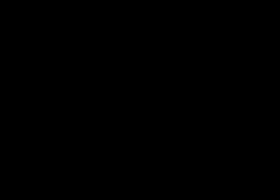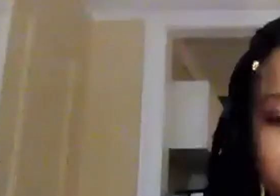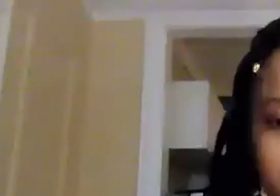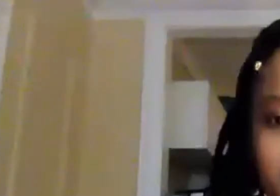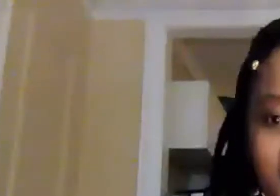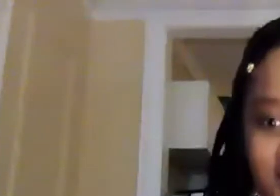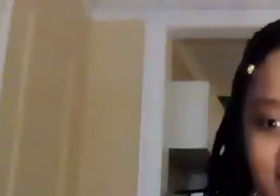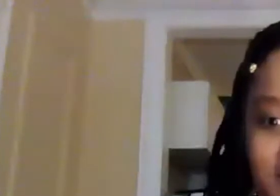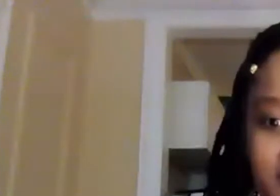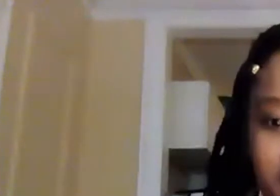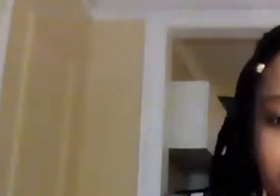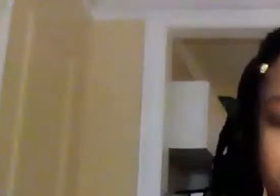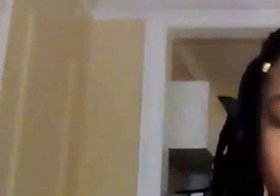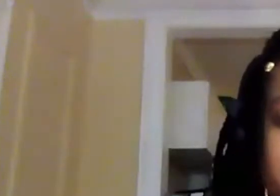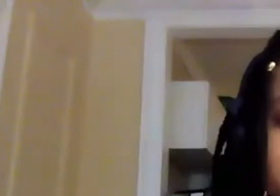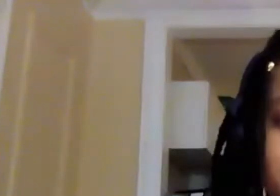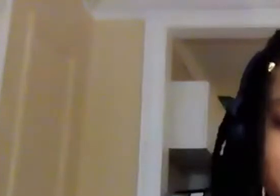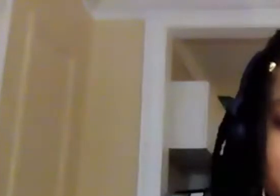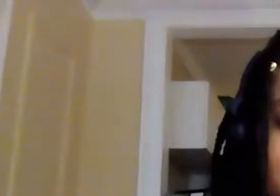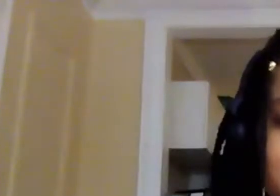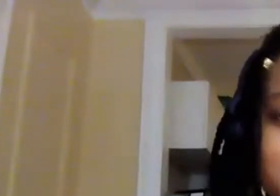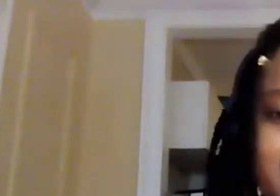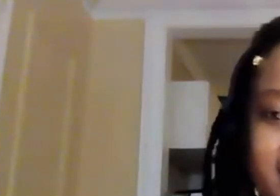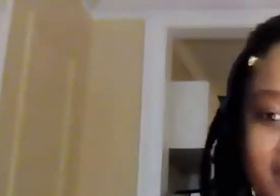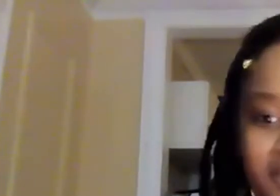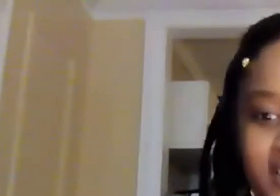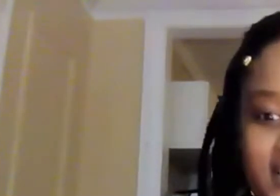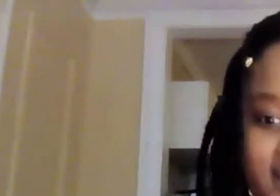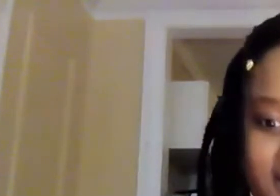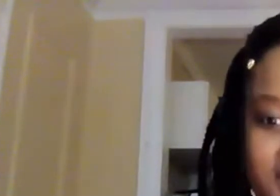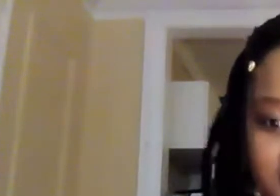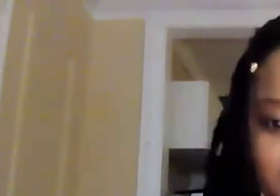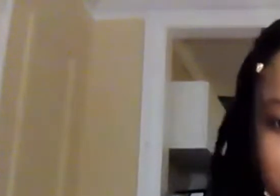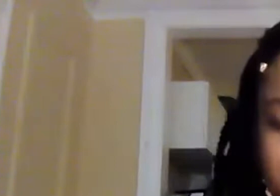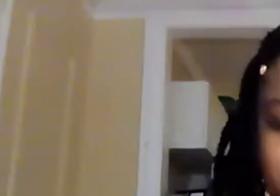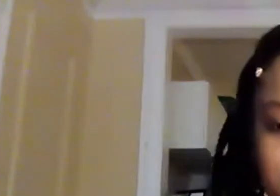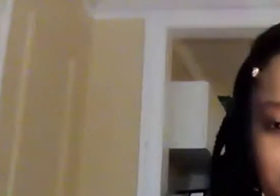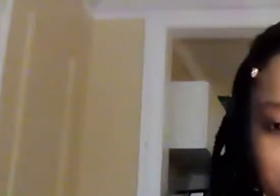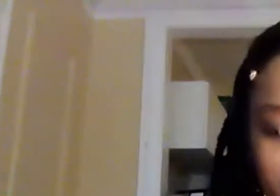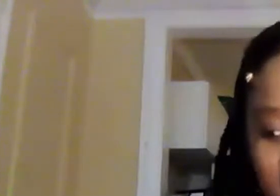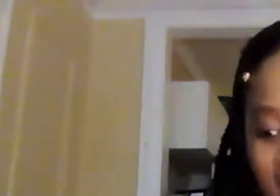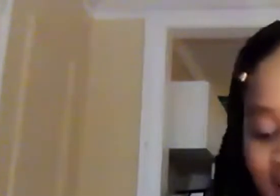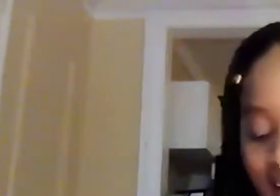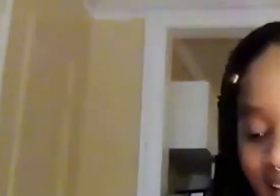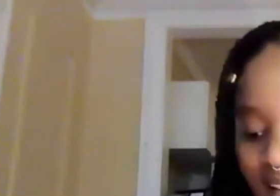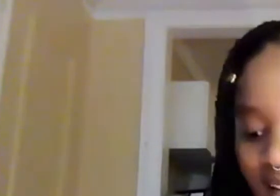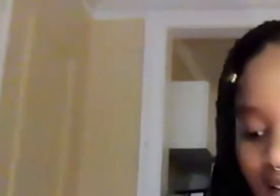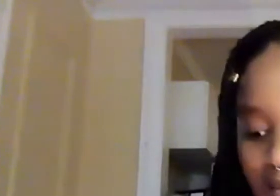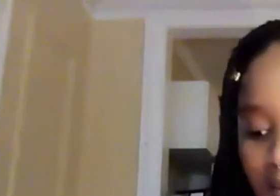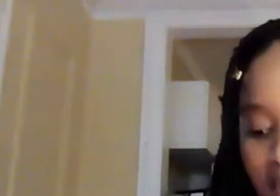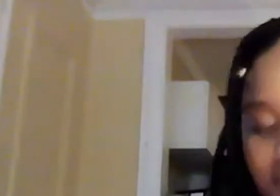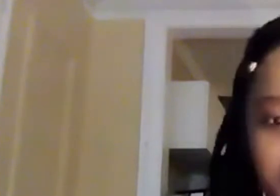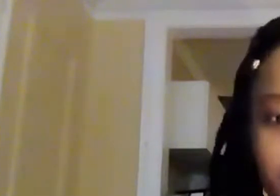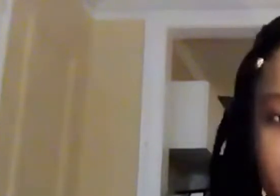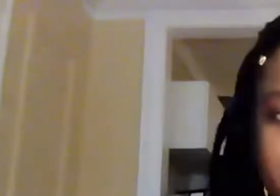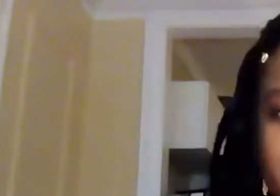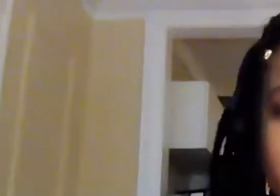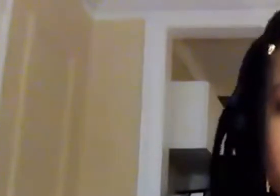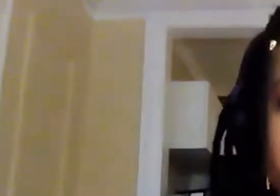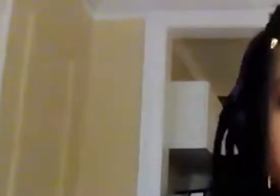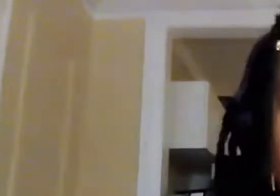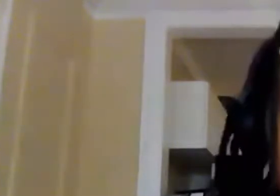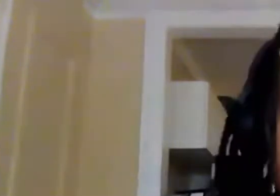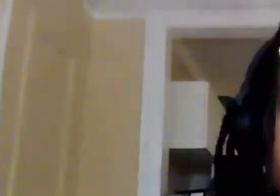Thank you so much, Dr. E. It's been a pleasure working with you, and I'm really excited to talk to Dr. Benjamin today. My first